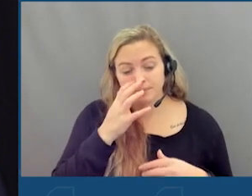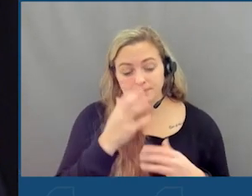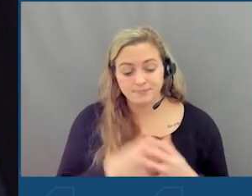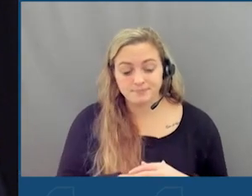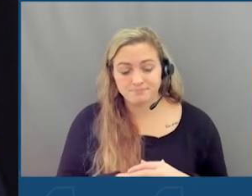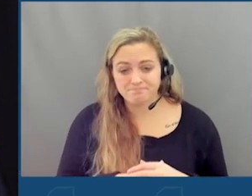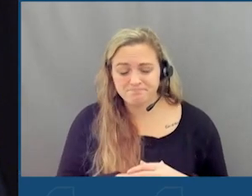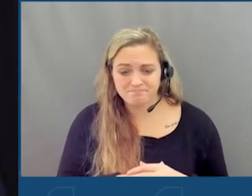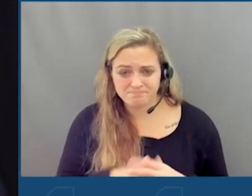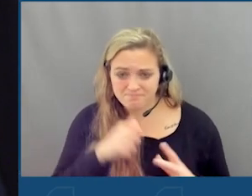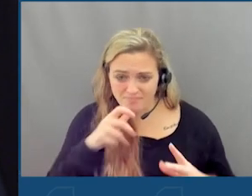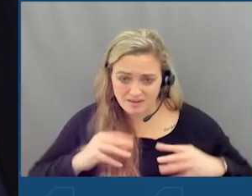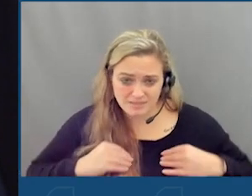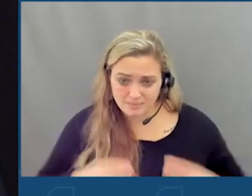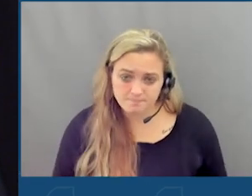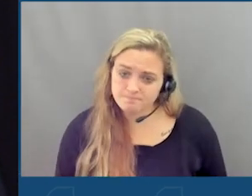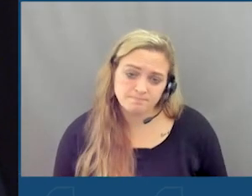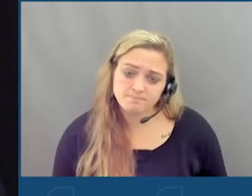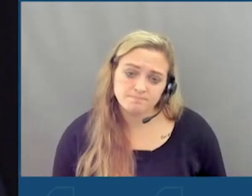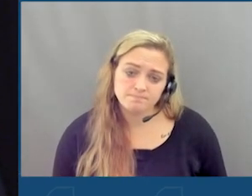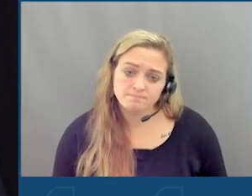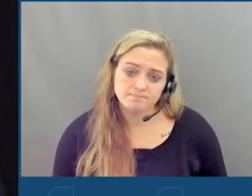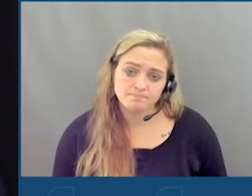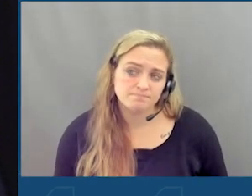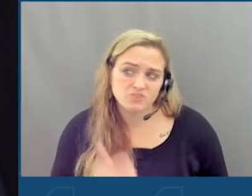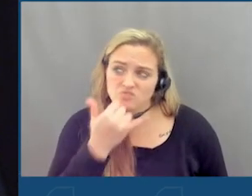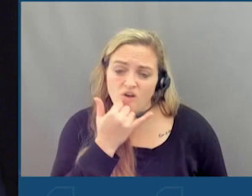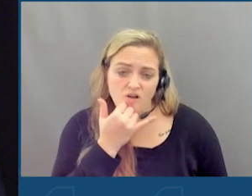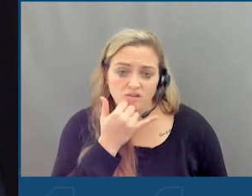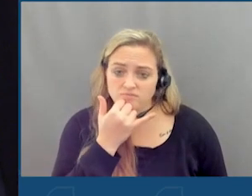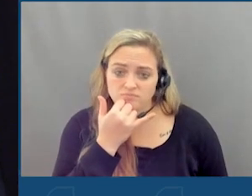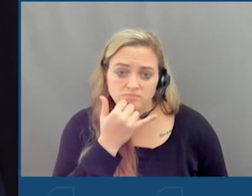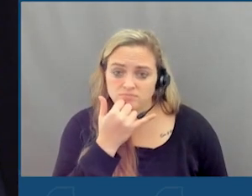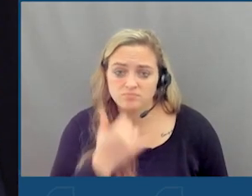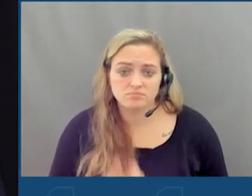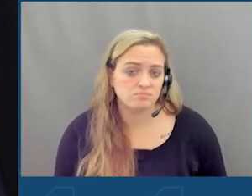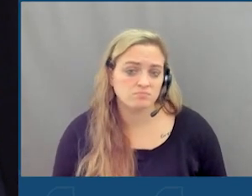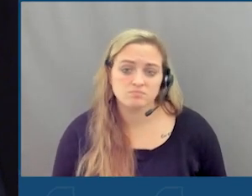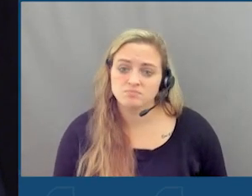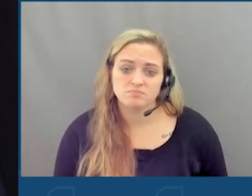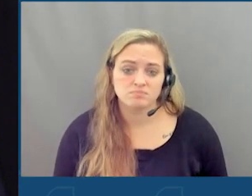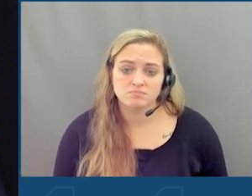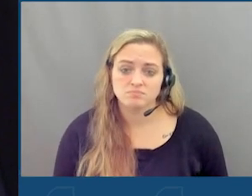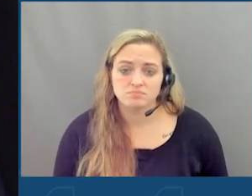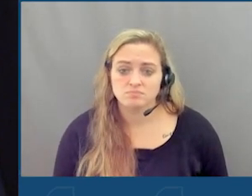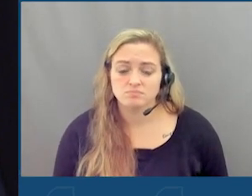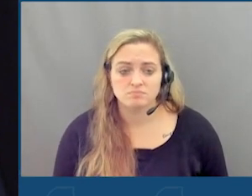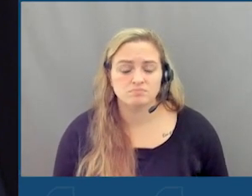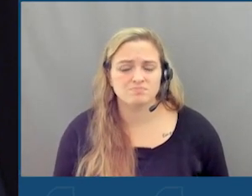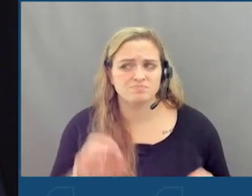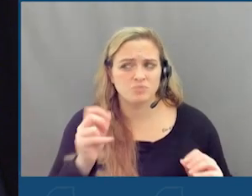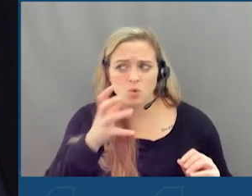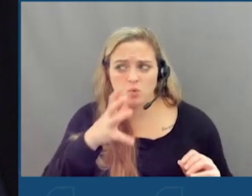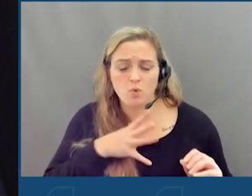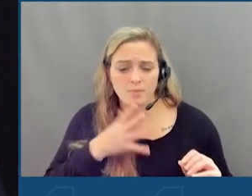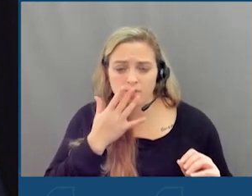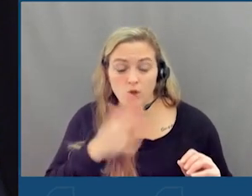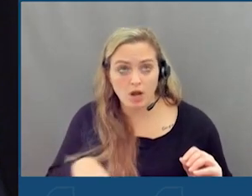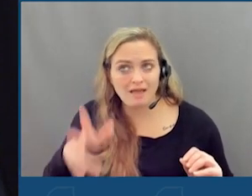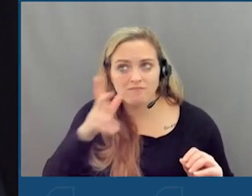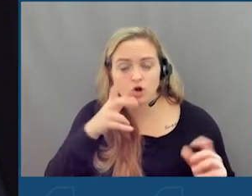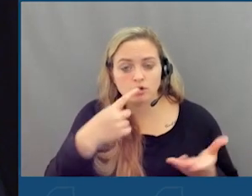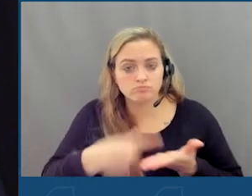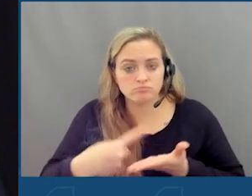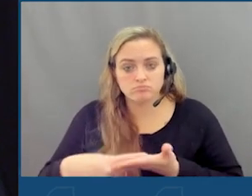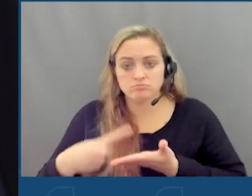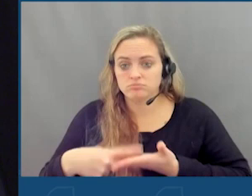That's not acceptable. That's wrong. It's unconscionable. No woman of color, and I've heard them talk about